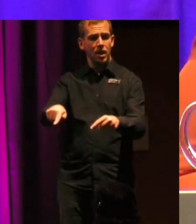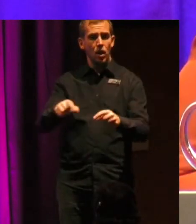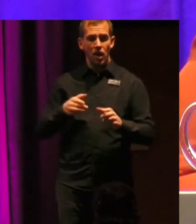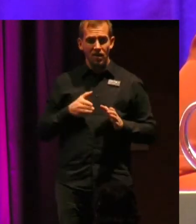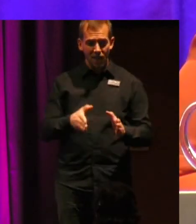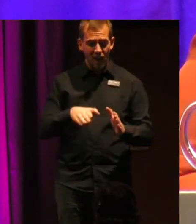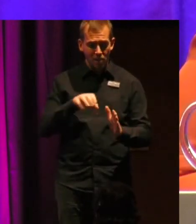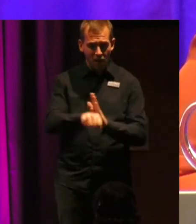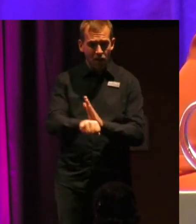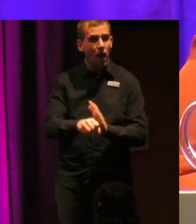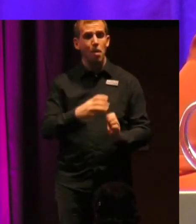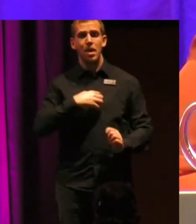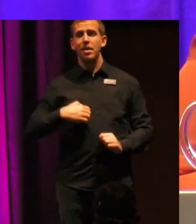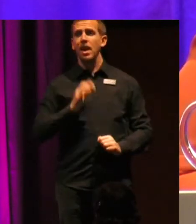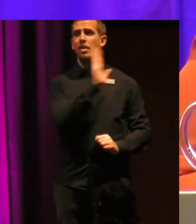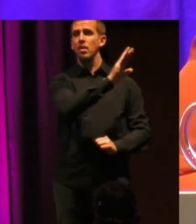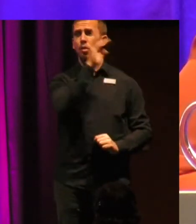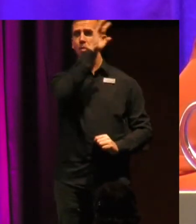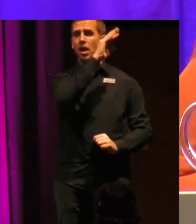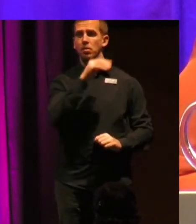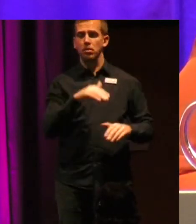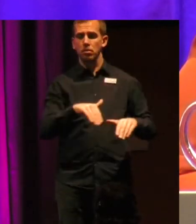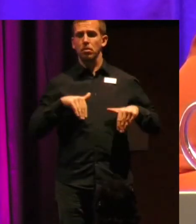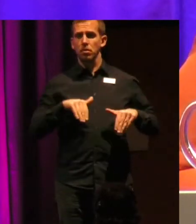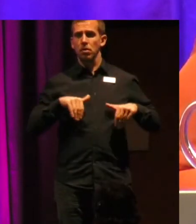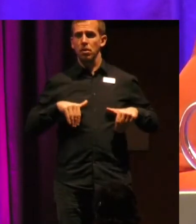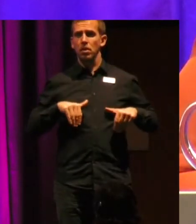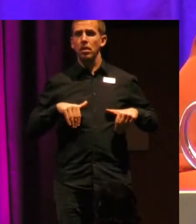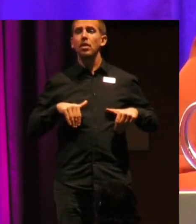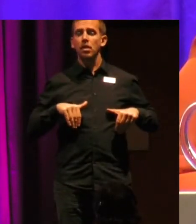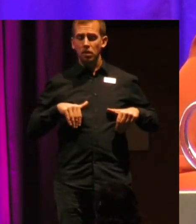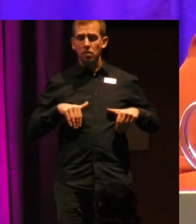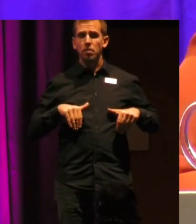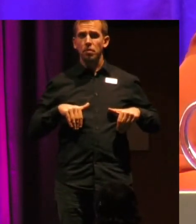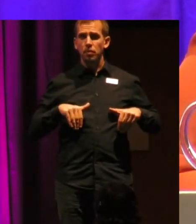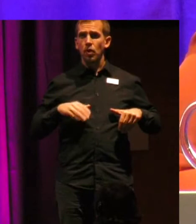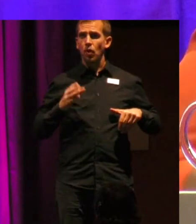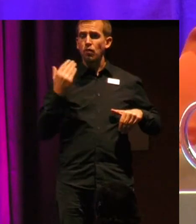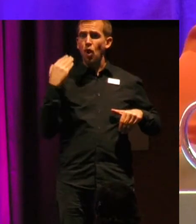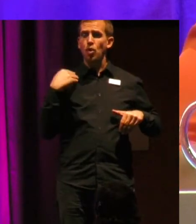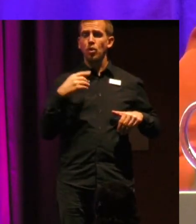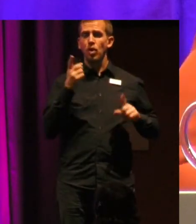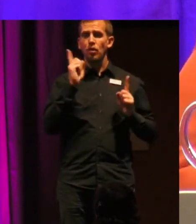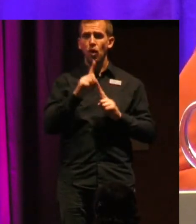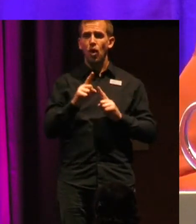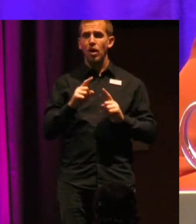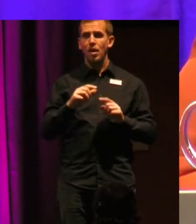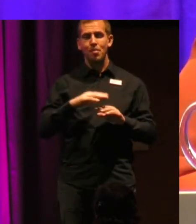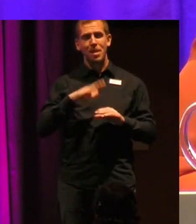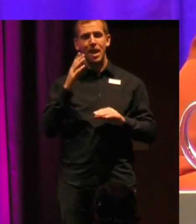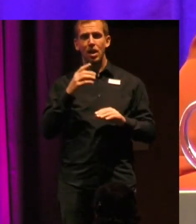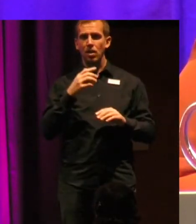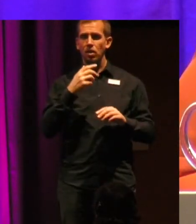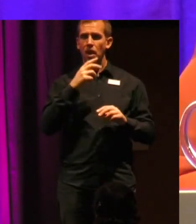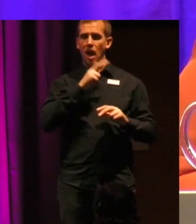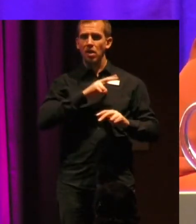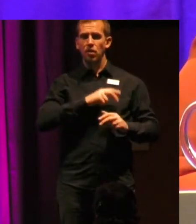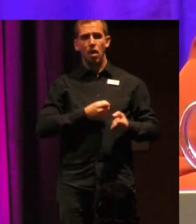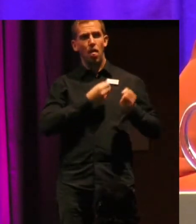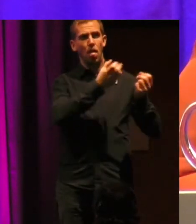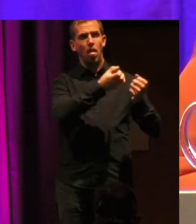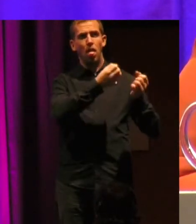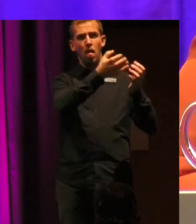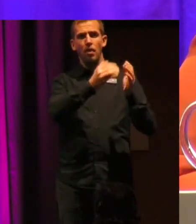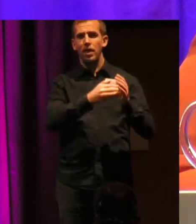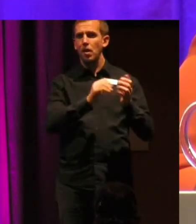problem. And so people really weren't actually using government in a number of different